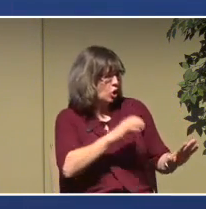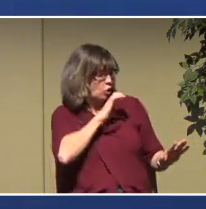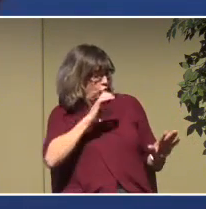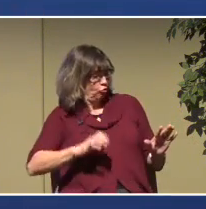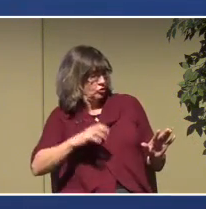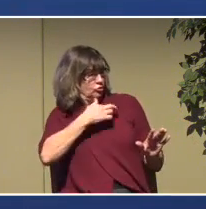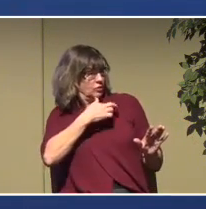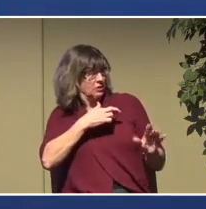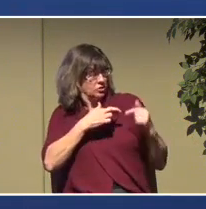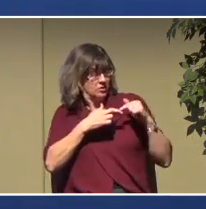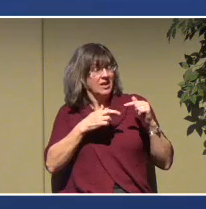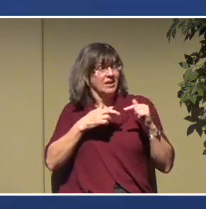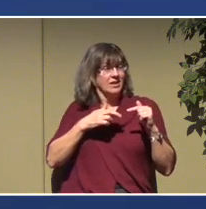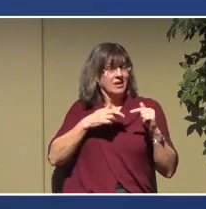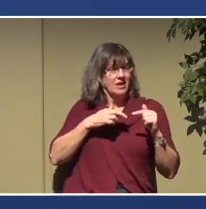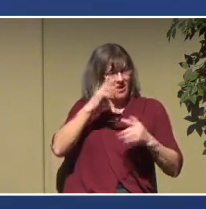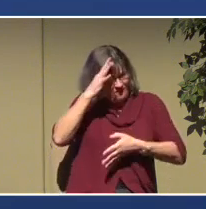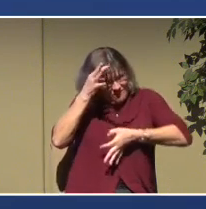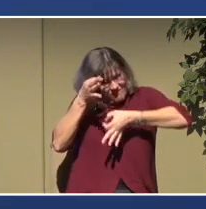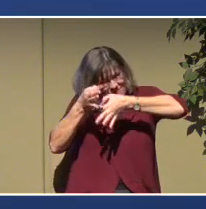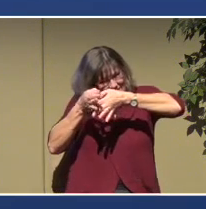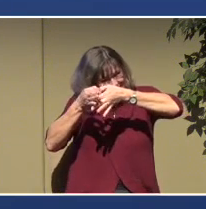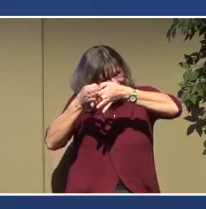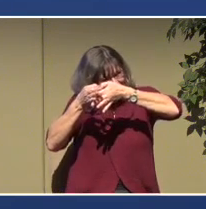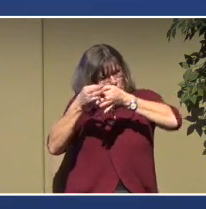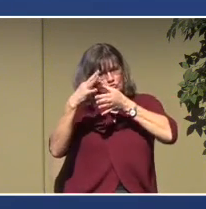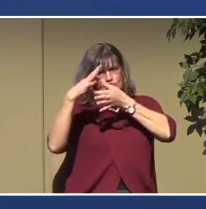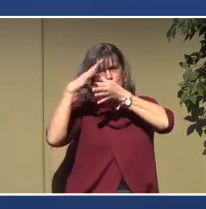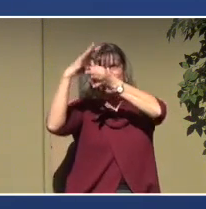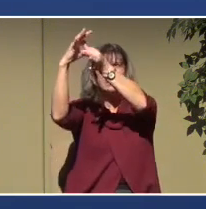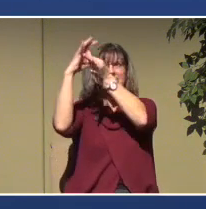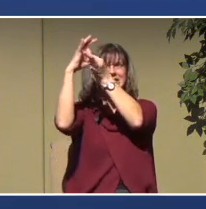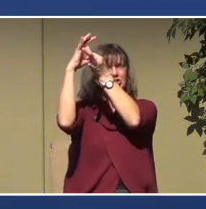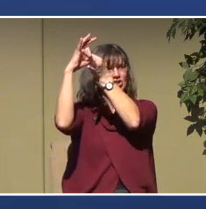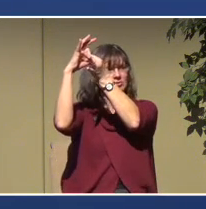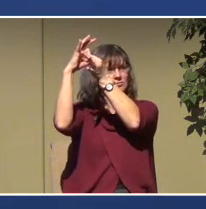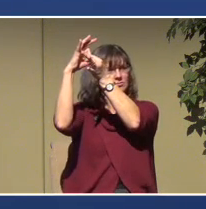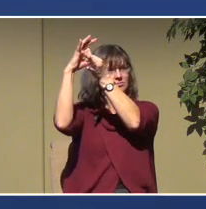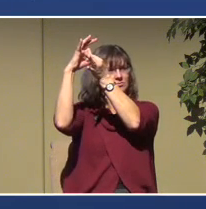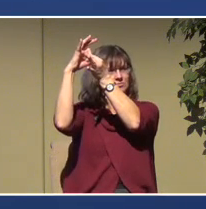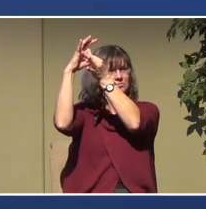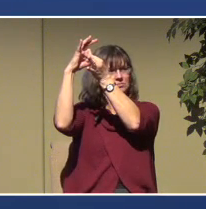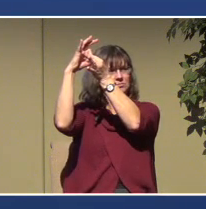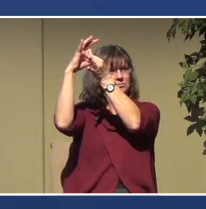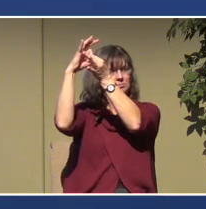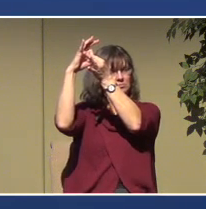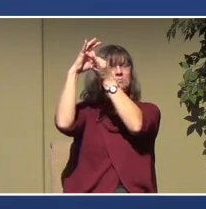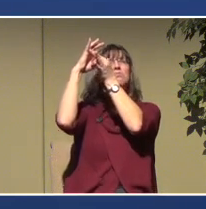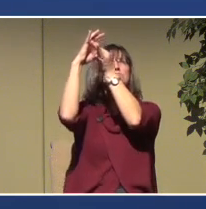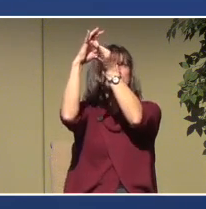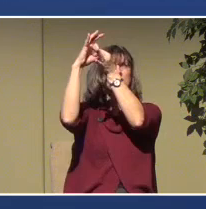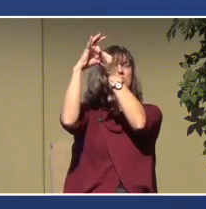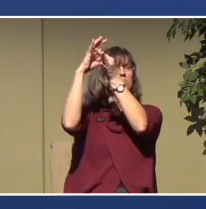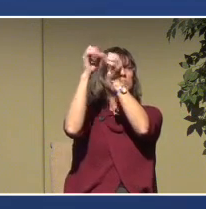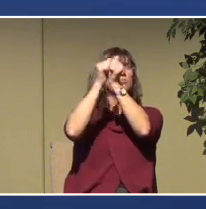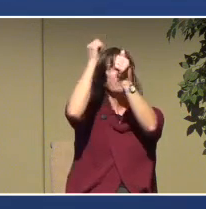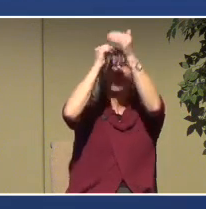about relationship with our Heavenly